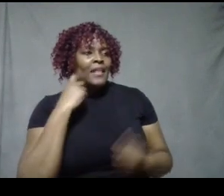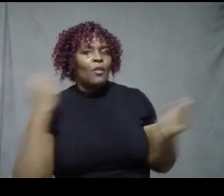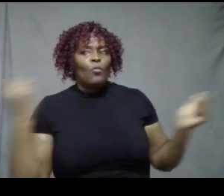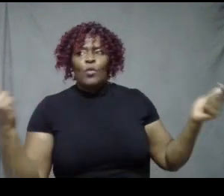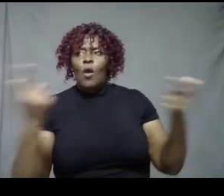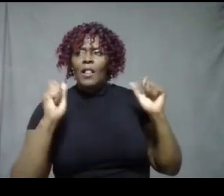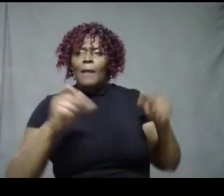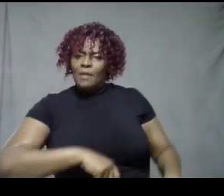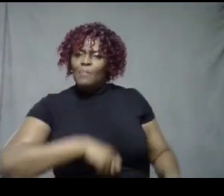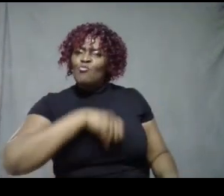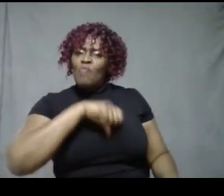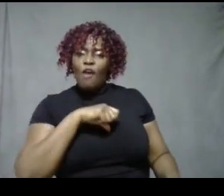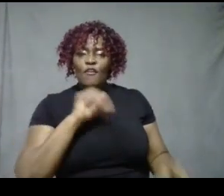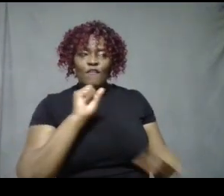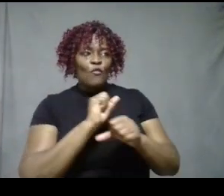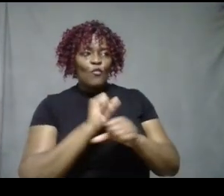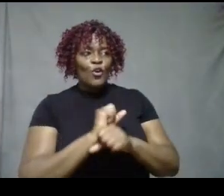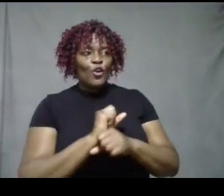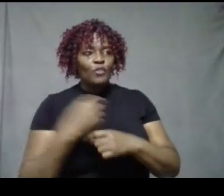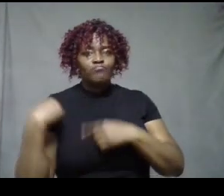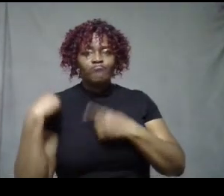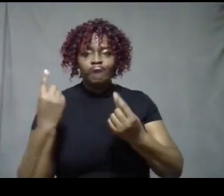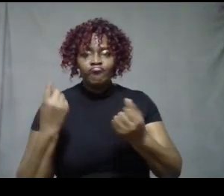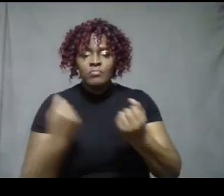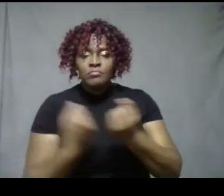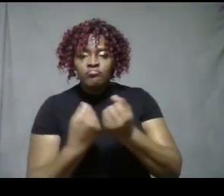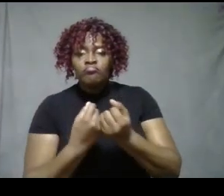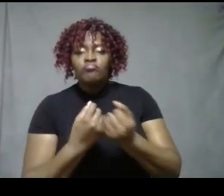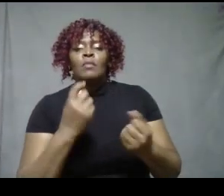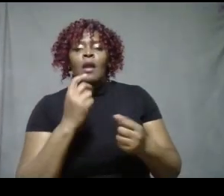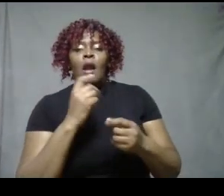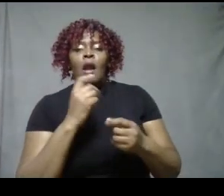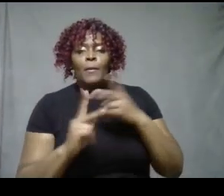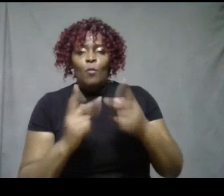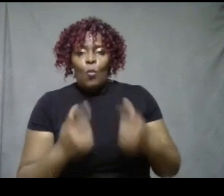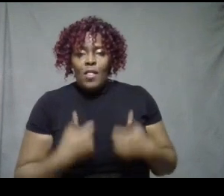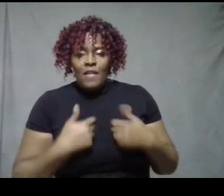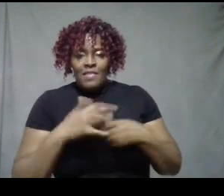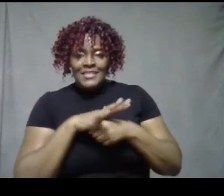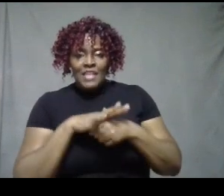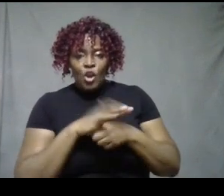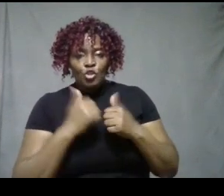of the work that we've done for our residents in trying to move this forward.